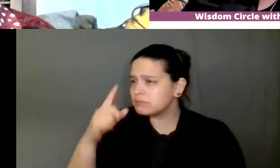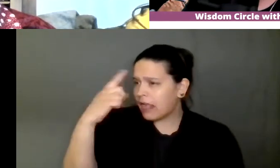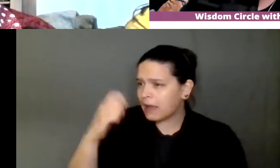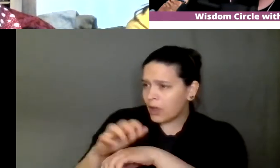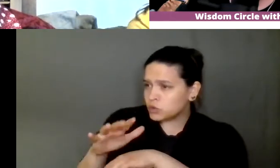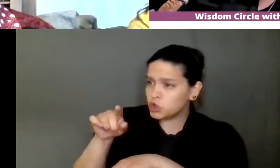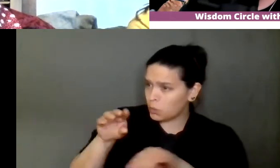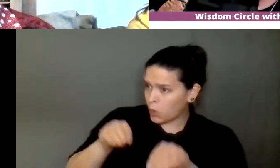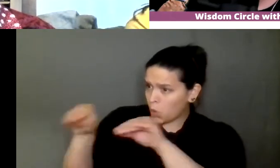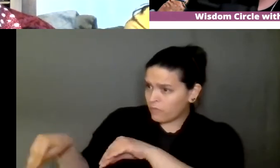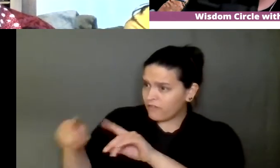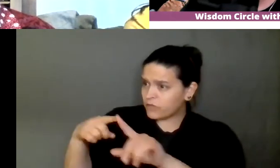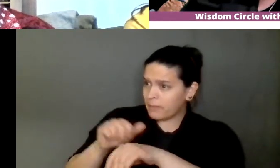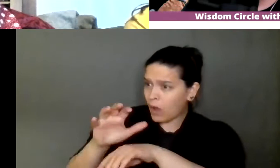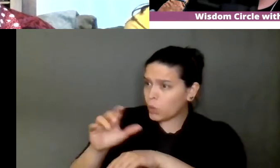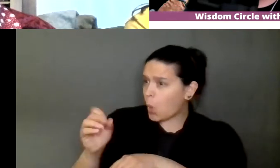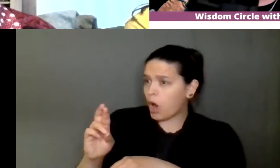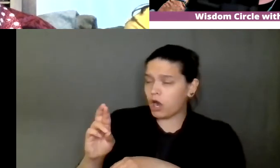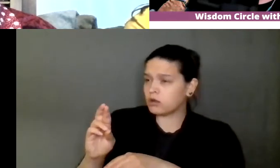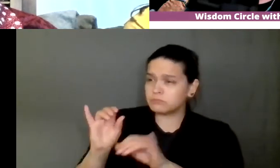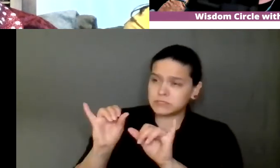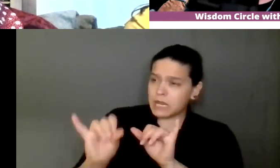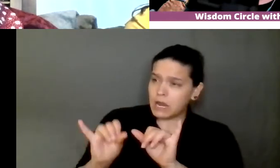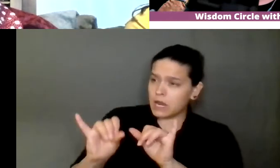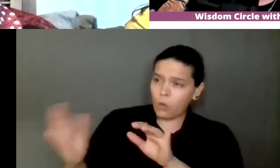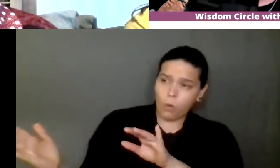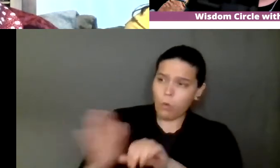mountain, or have you just been on the mountain all your life?